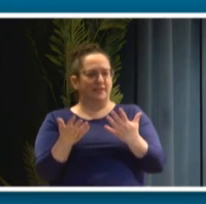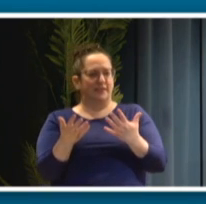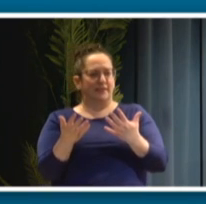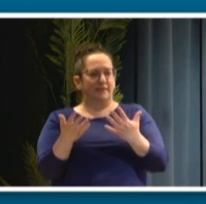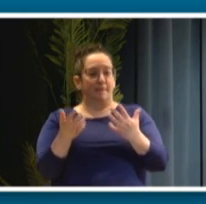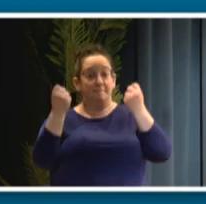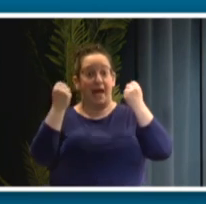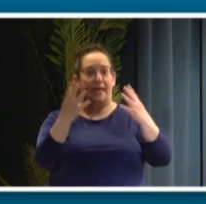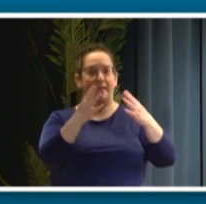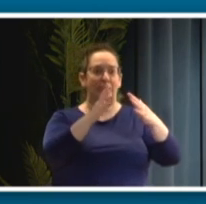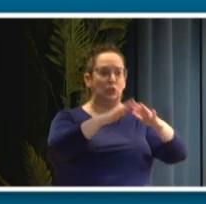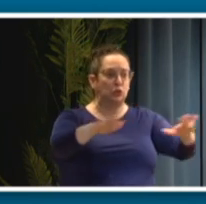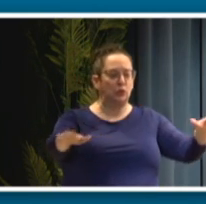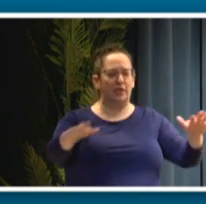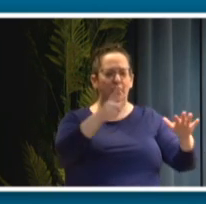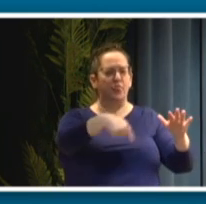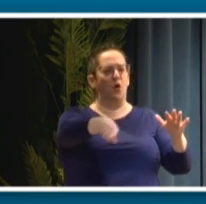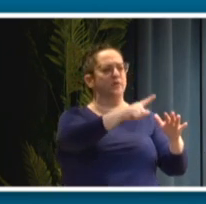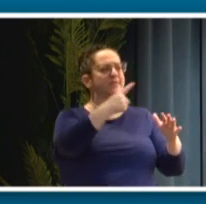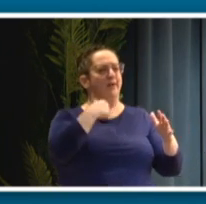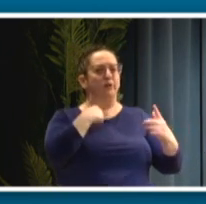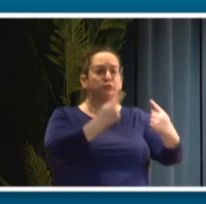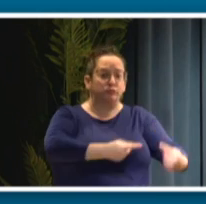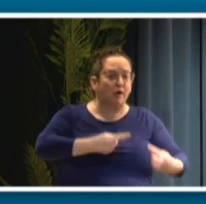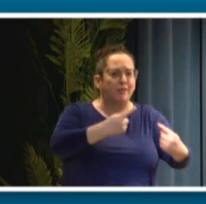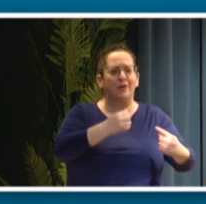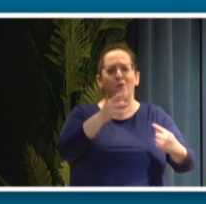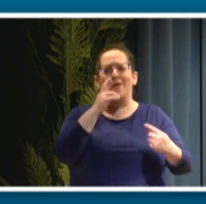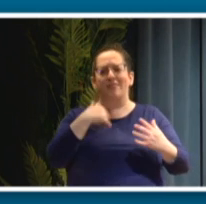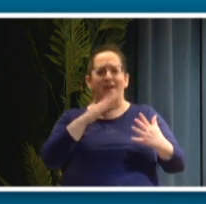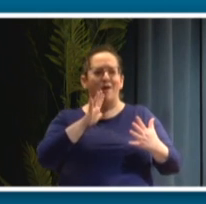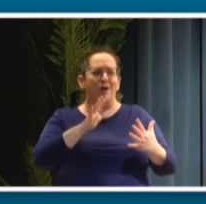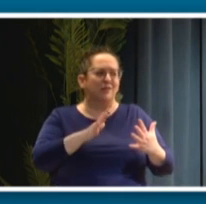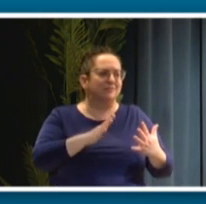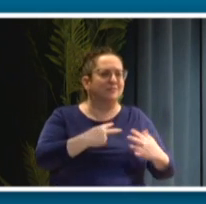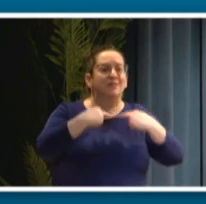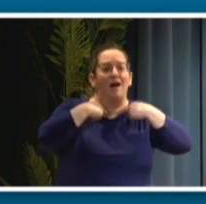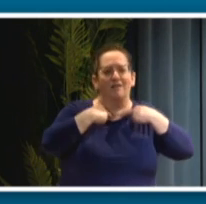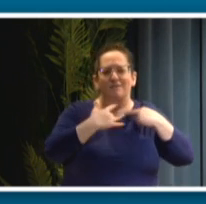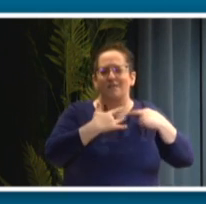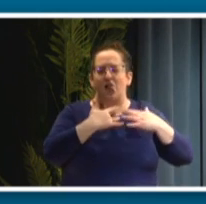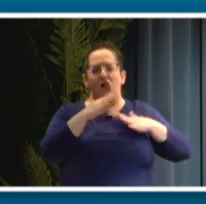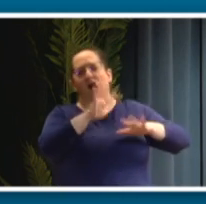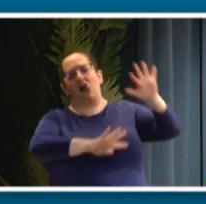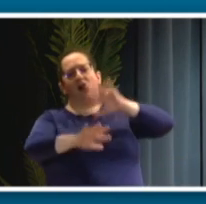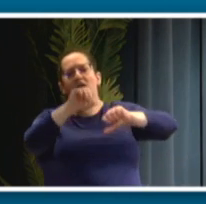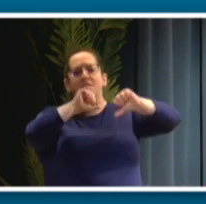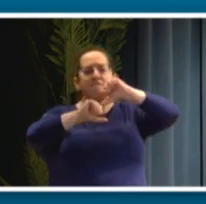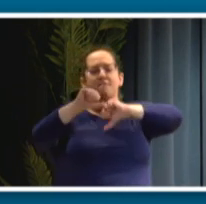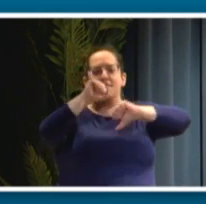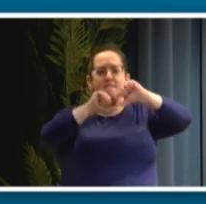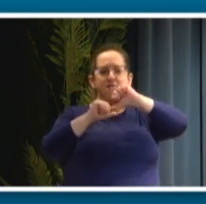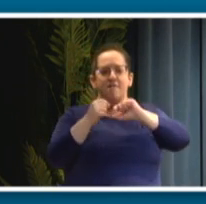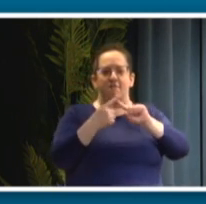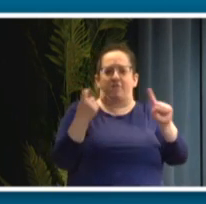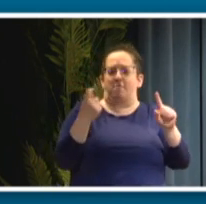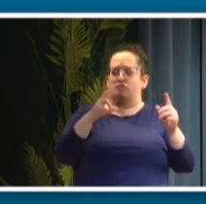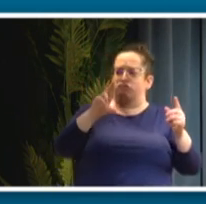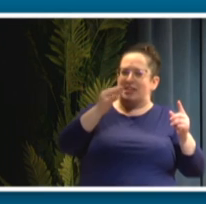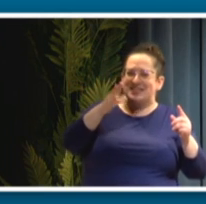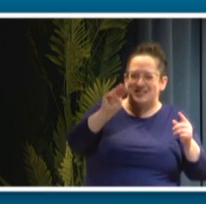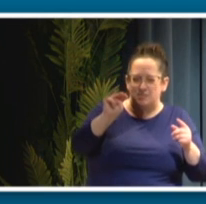is sort of caught up in the mucky swamp of racism. And yeah, I'd be trying to save them fish too, right? That's up